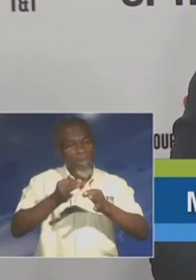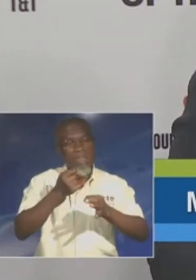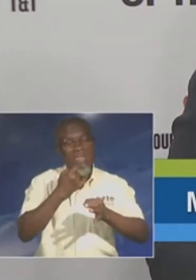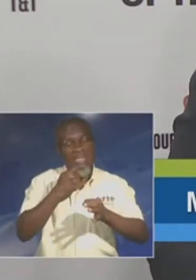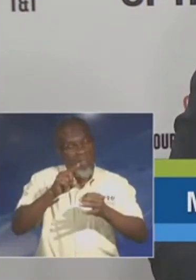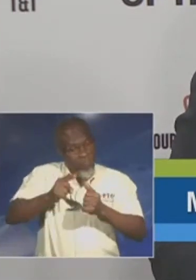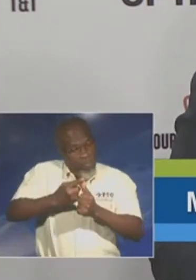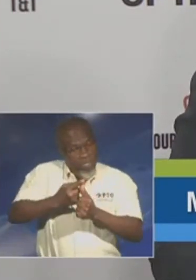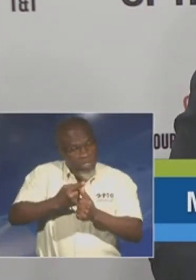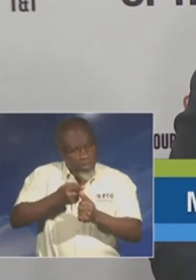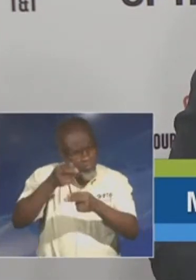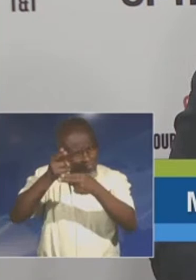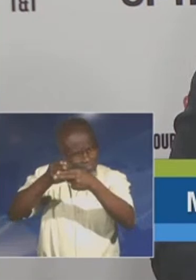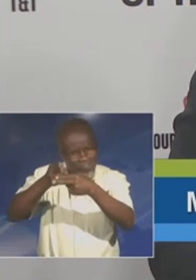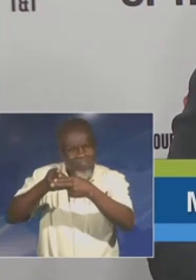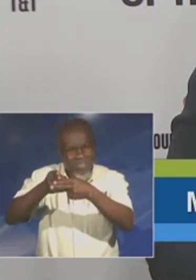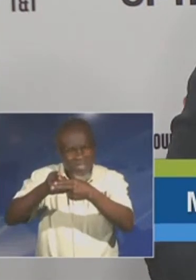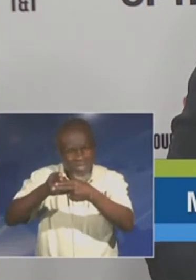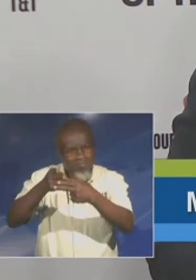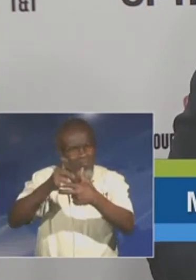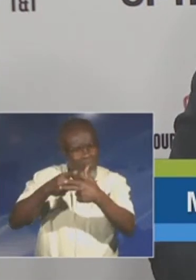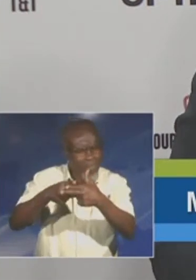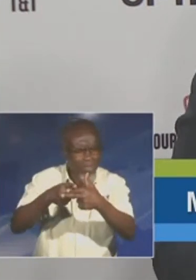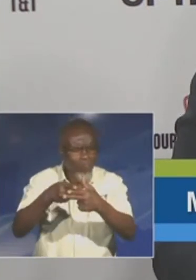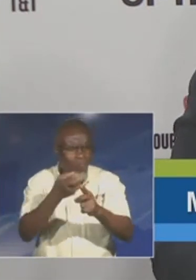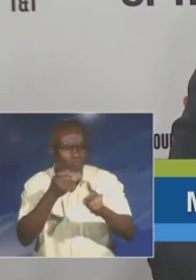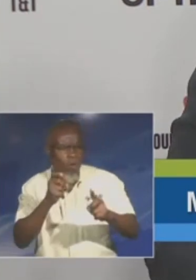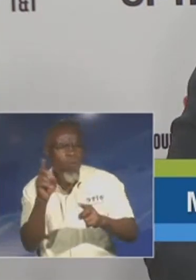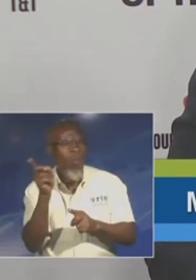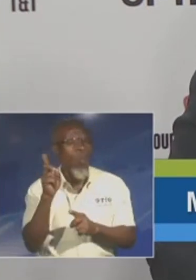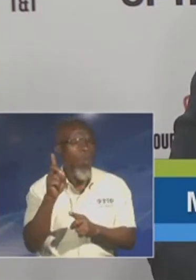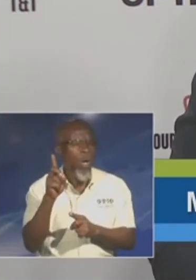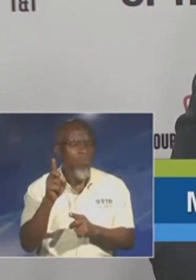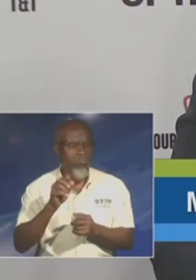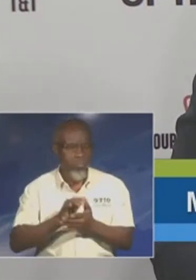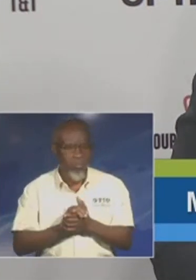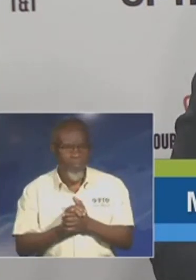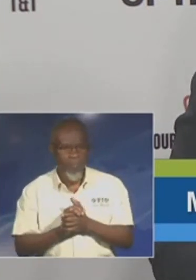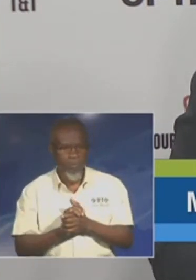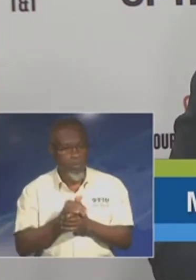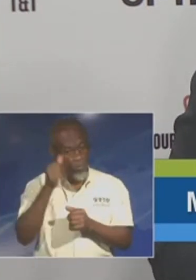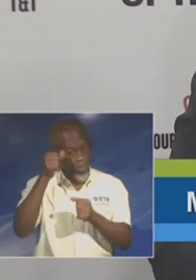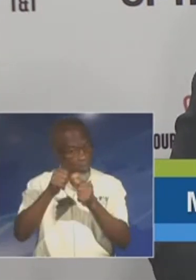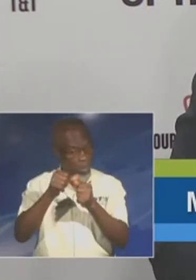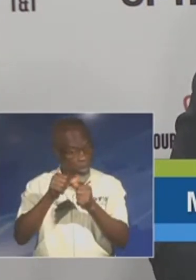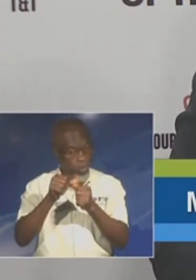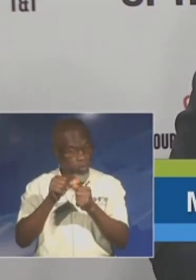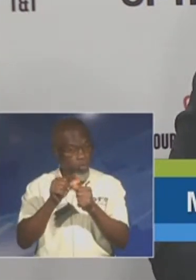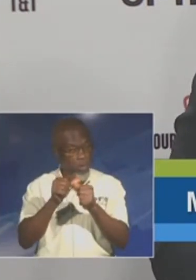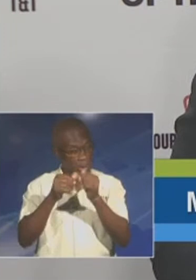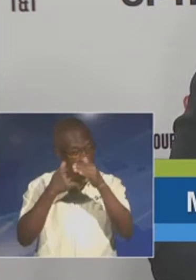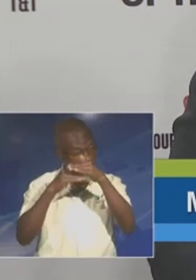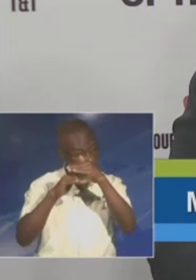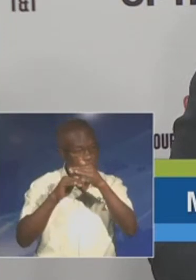before posing your questions. We are requesting, as usual, a maximum of 2 questions per media house in the first